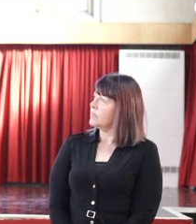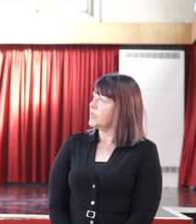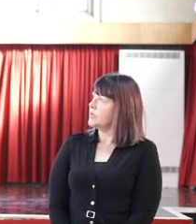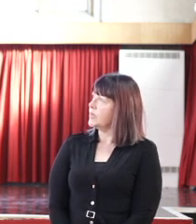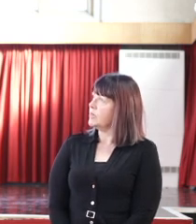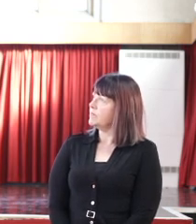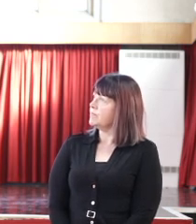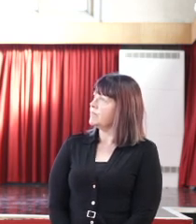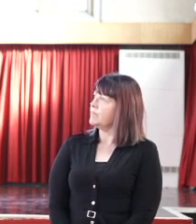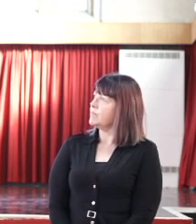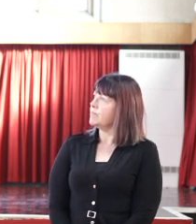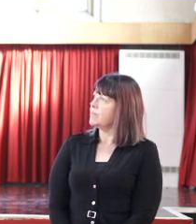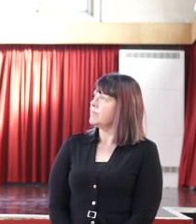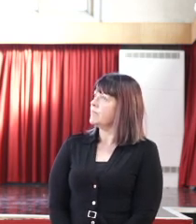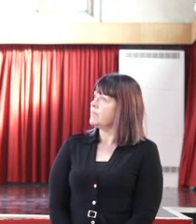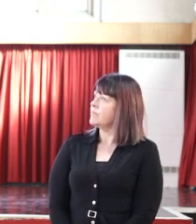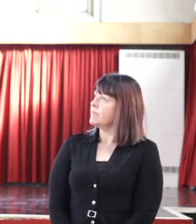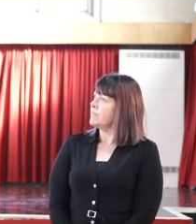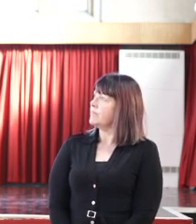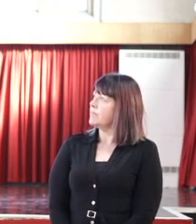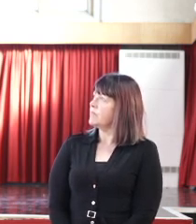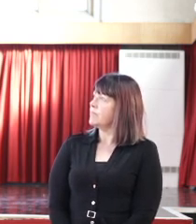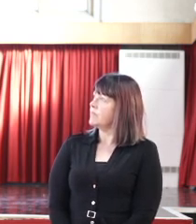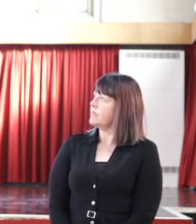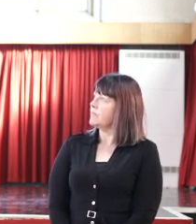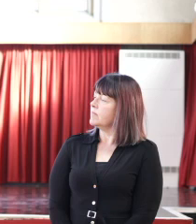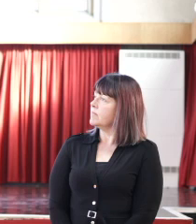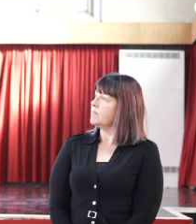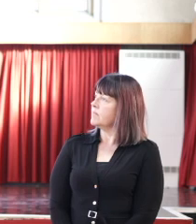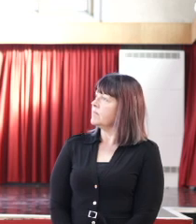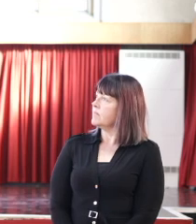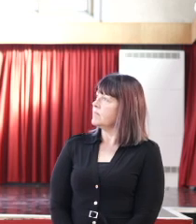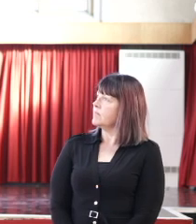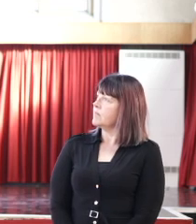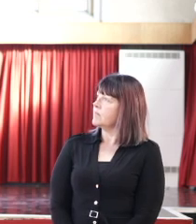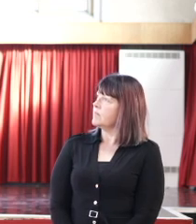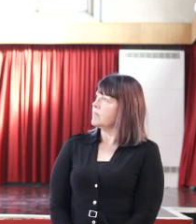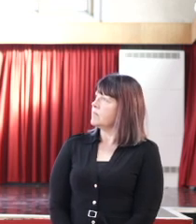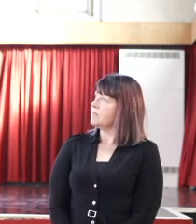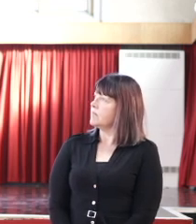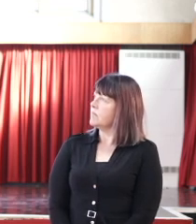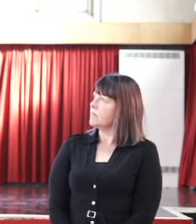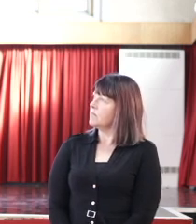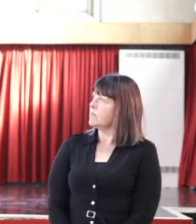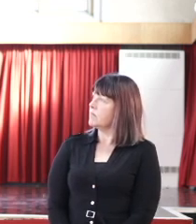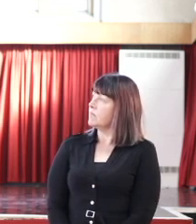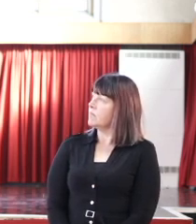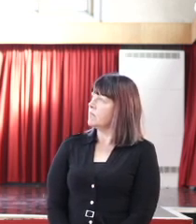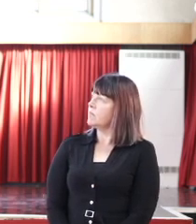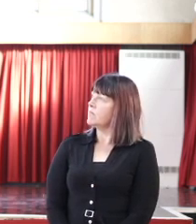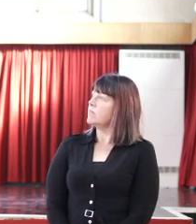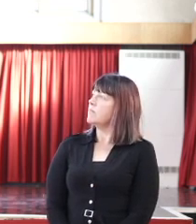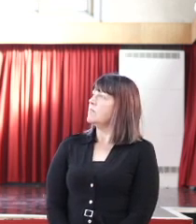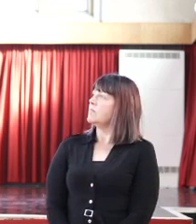Sometimes they'll feel the vibrations, or if you're close to the speakers, then you can feel it through your body.